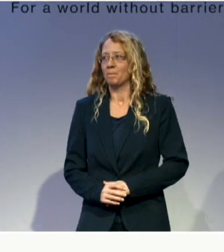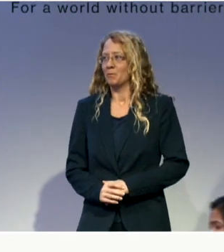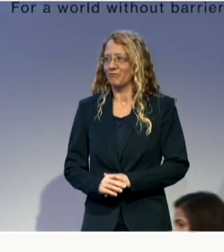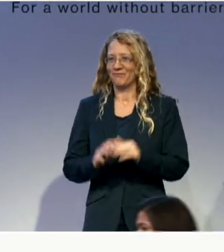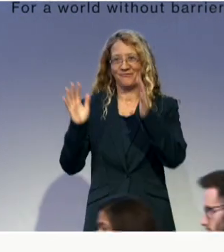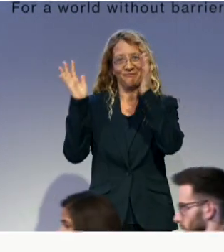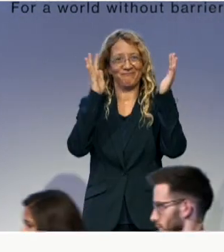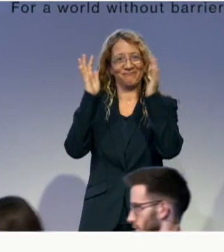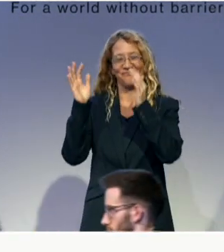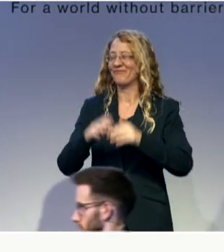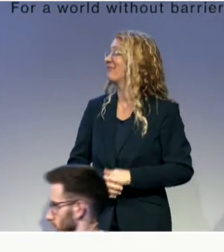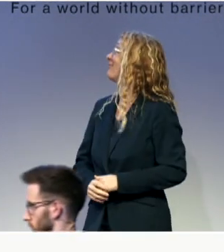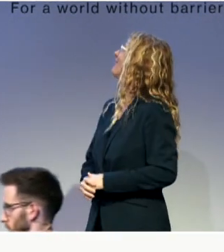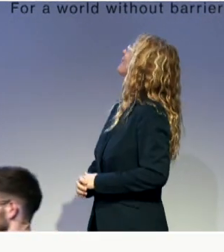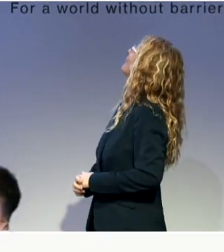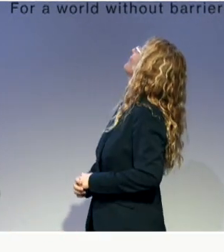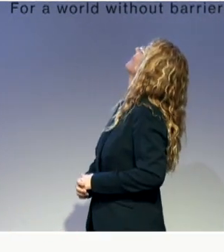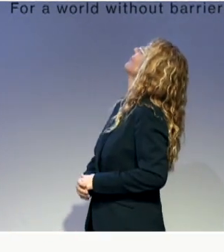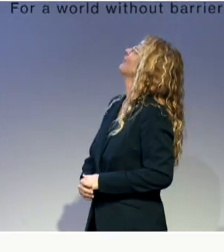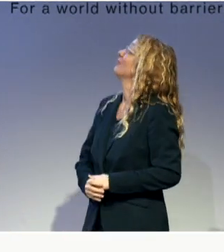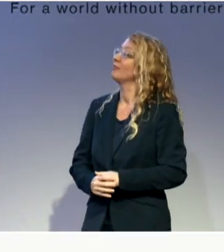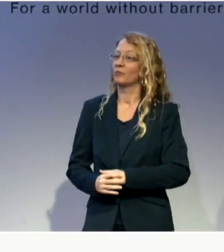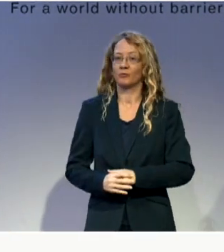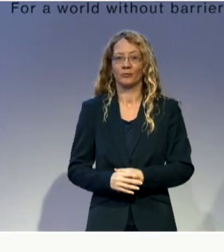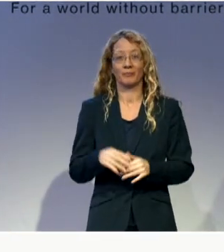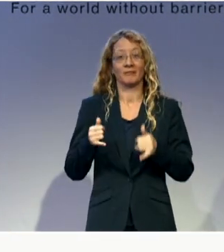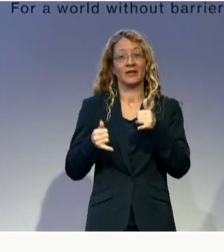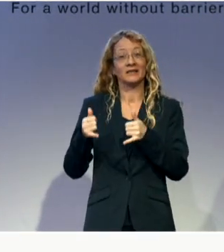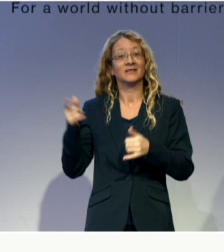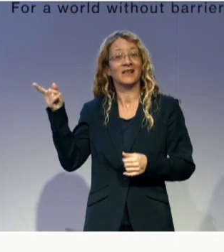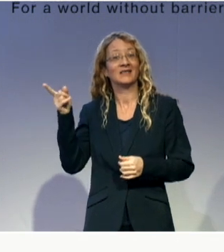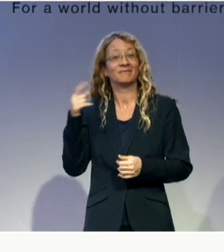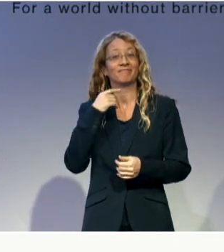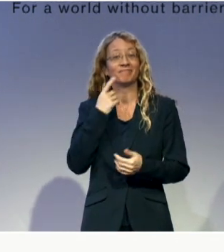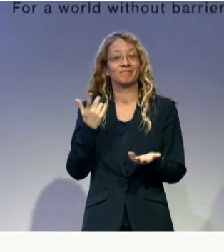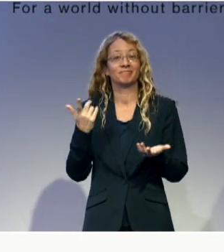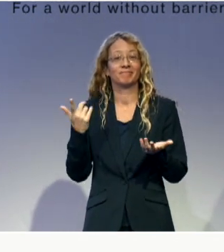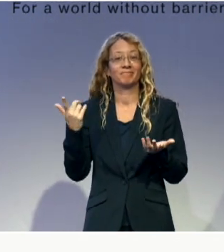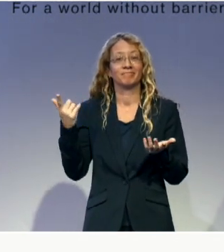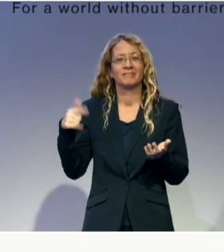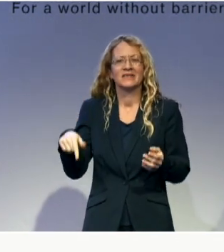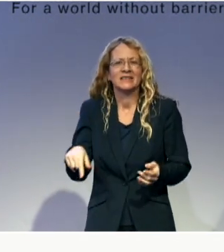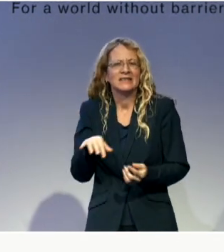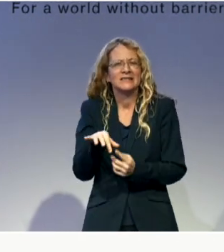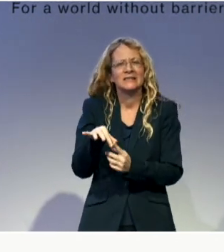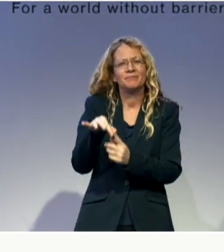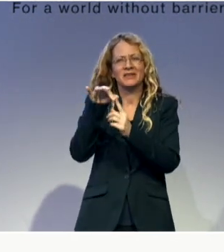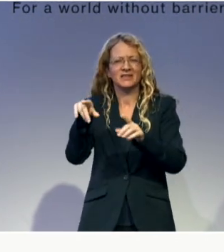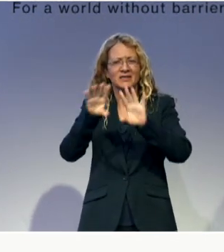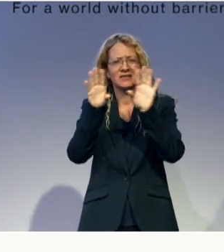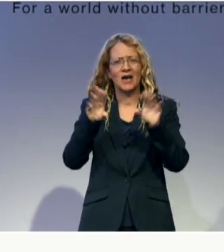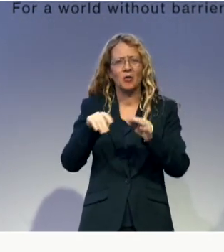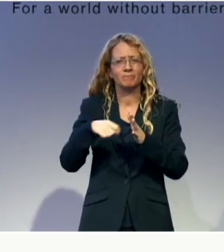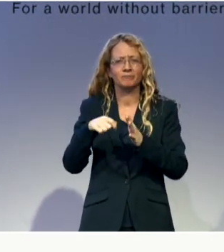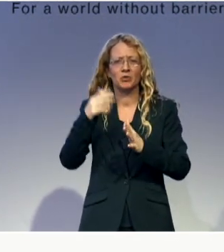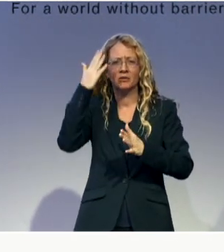So I think what we always think is special, what we believe it's special here in Zero, is that we have this huge heart, but this